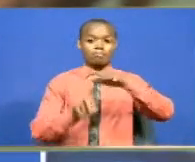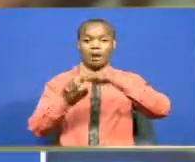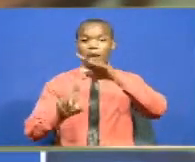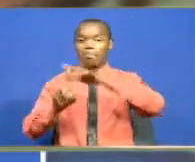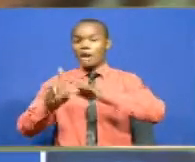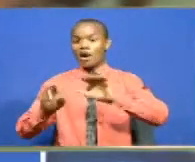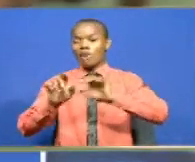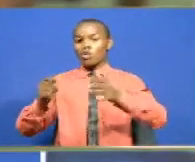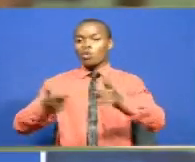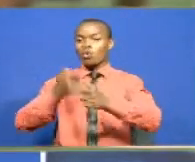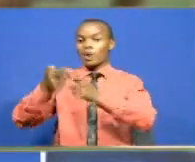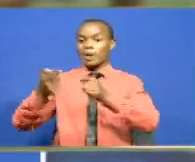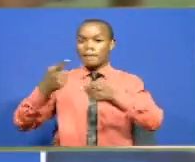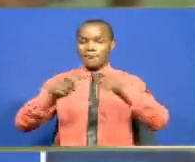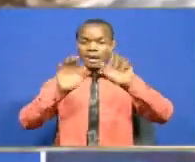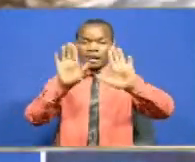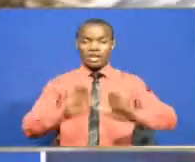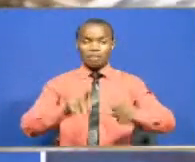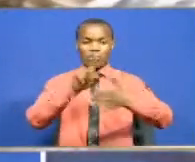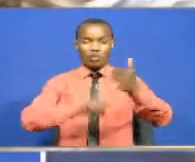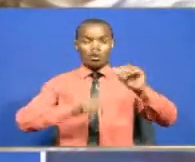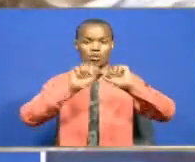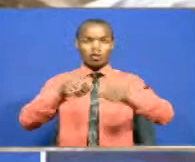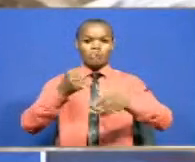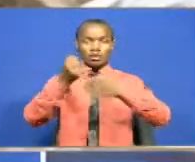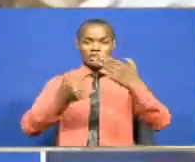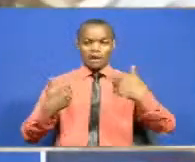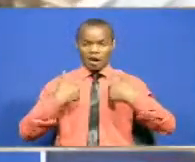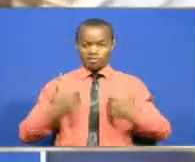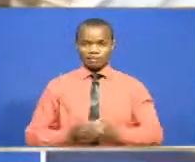always good to have yourself covered.